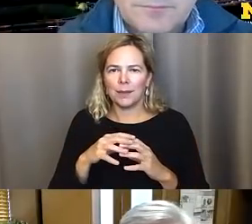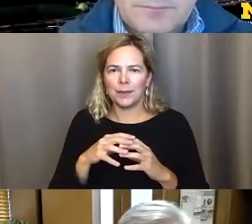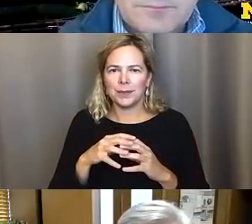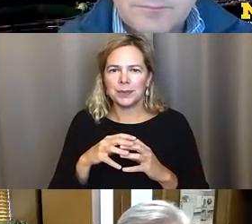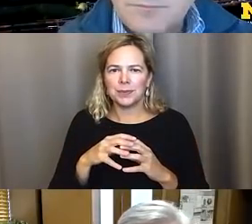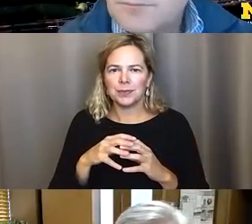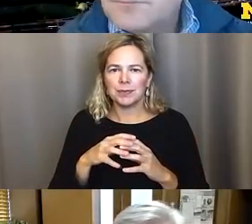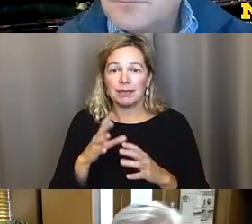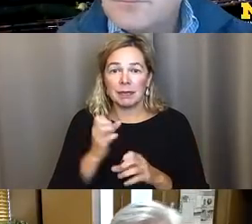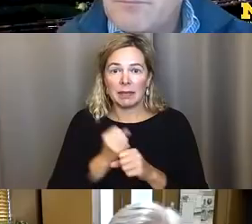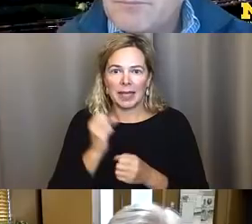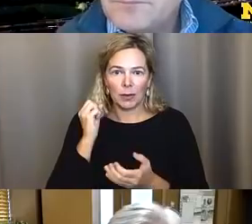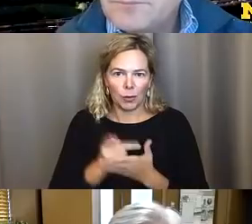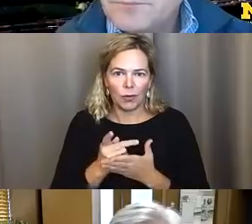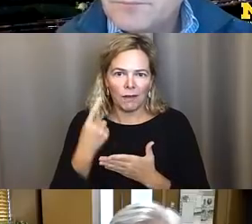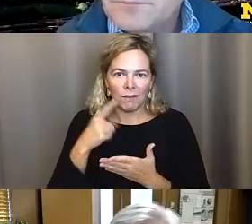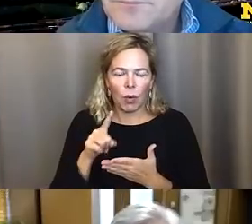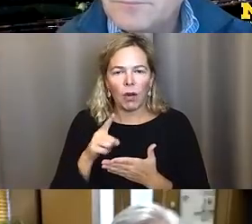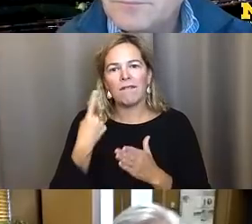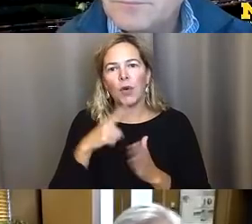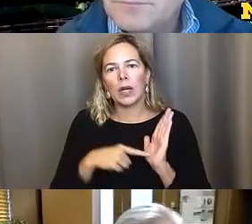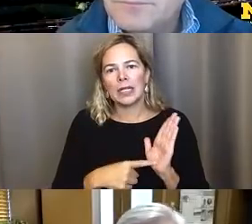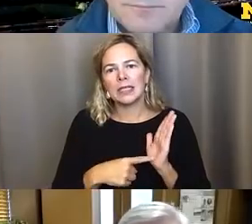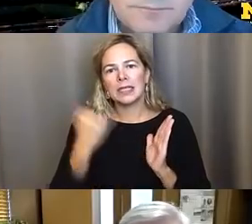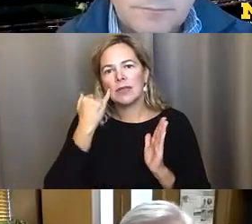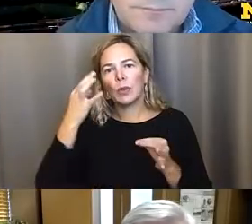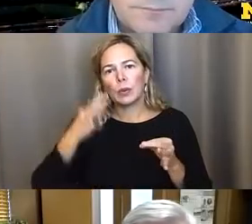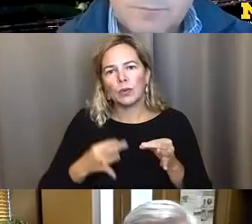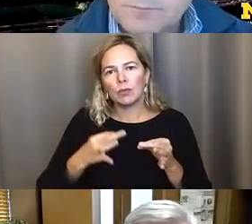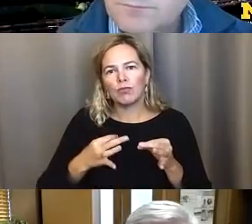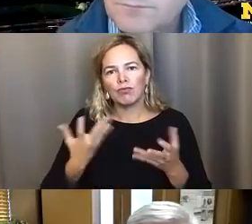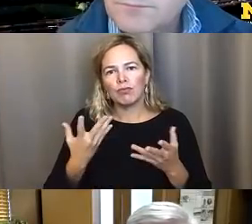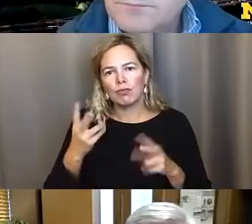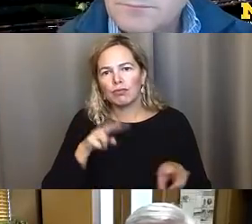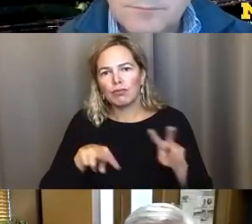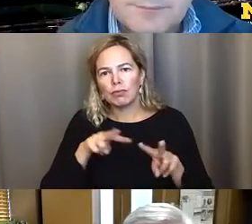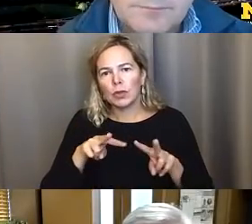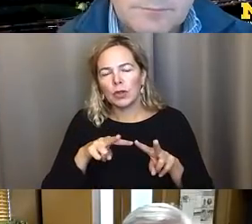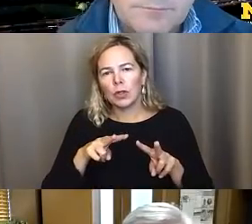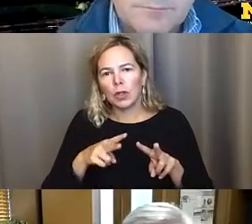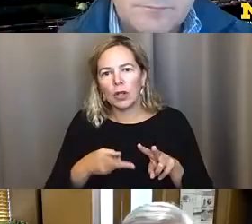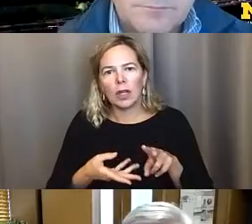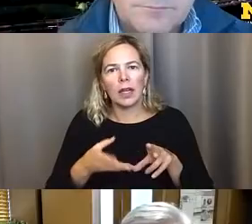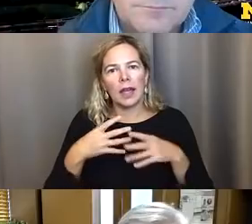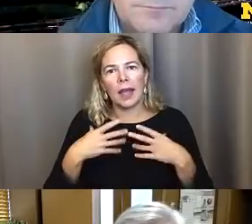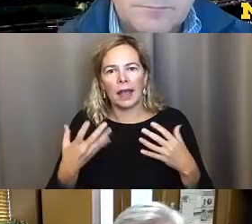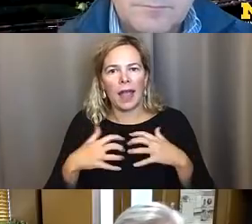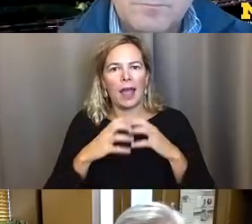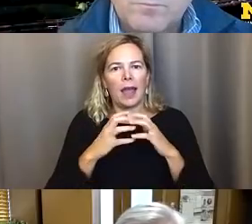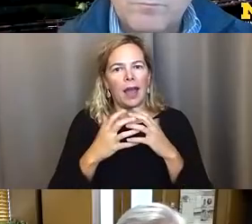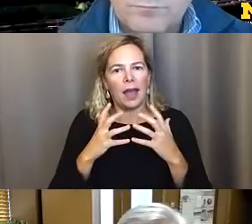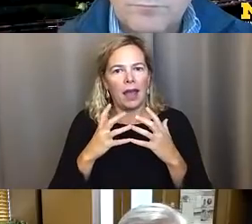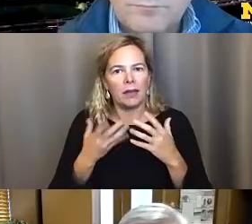get approval for. For instance, if we decided to look at restoring the retirement match, that's something that would have to go